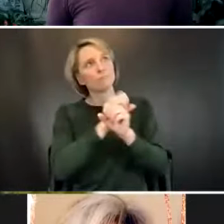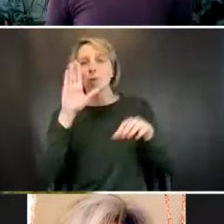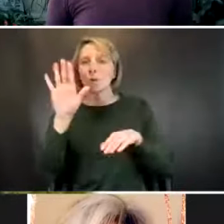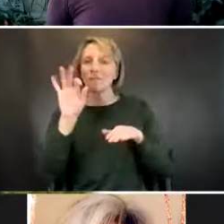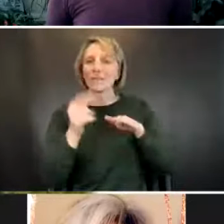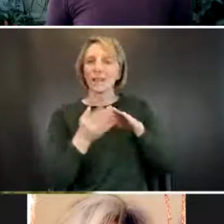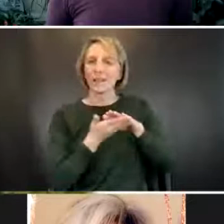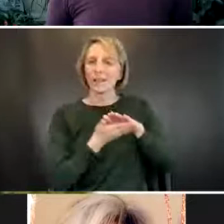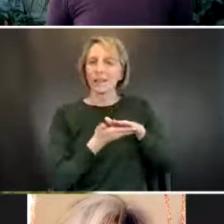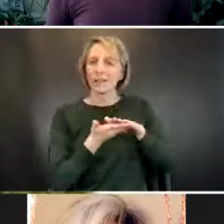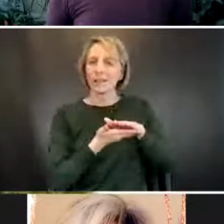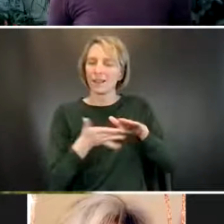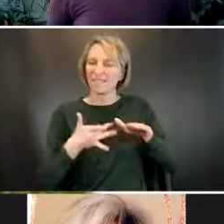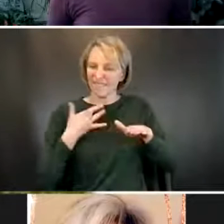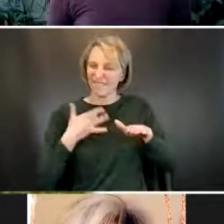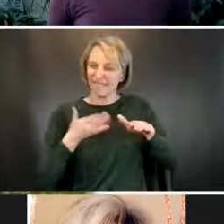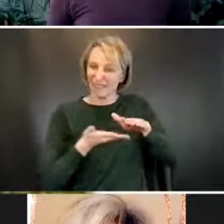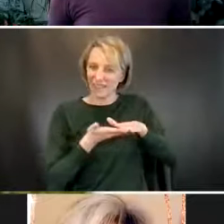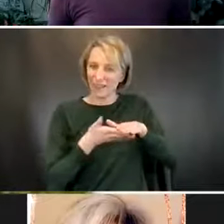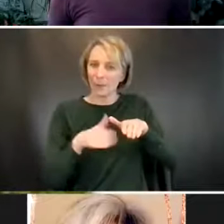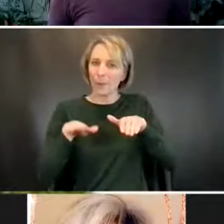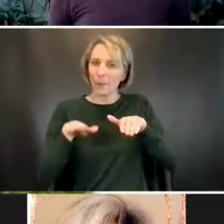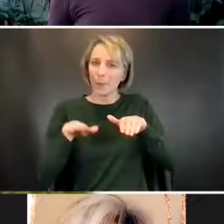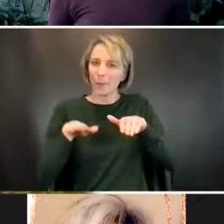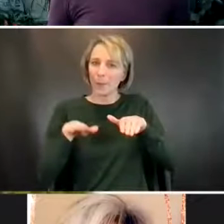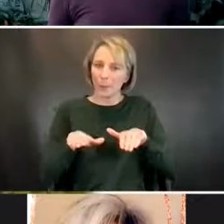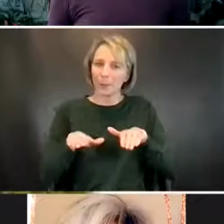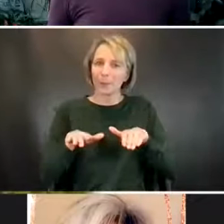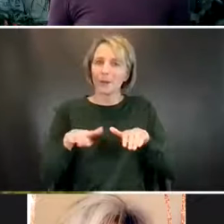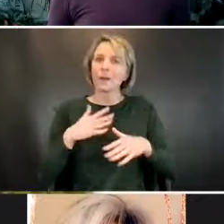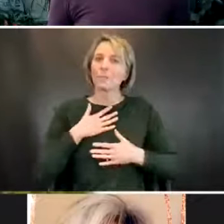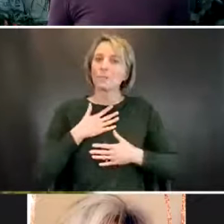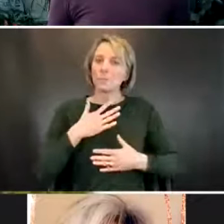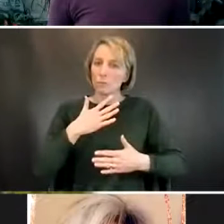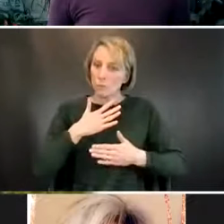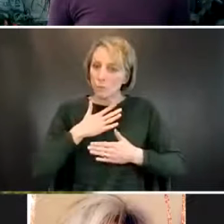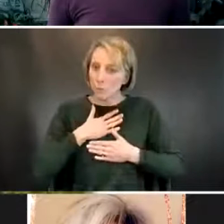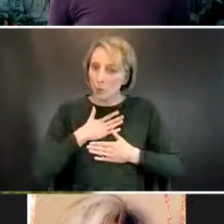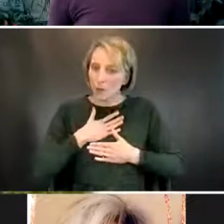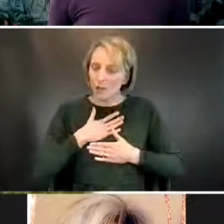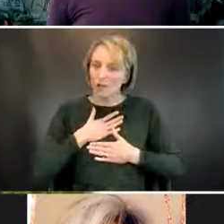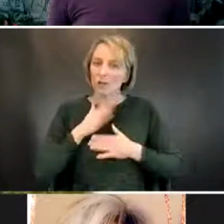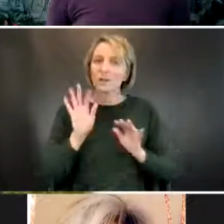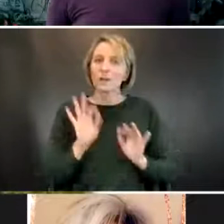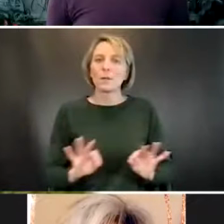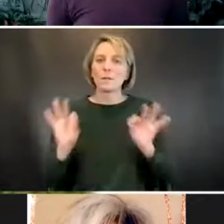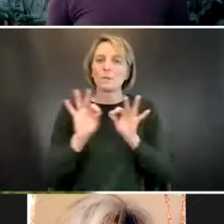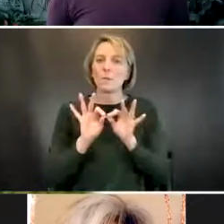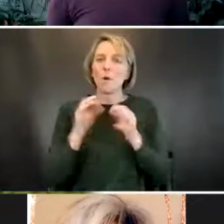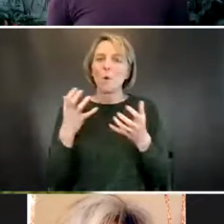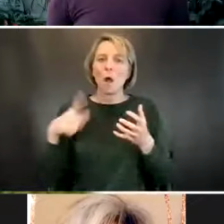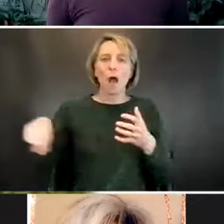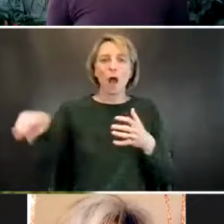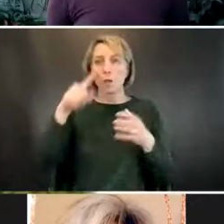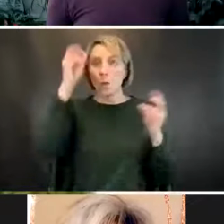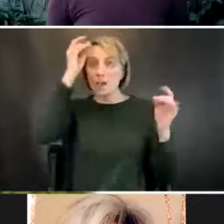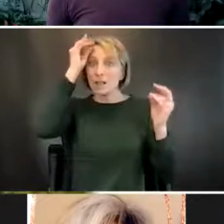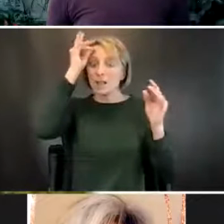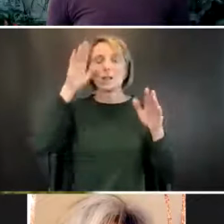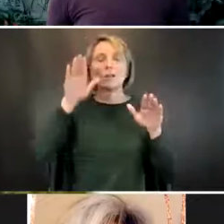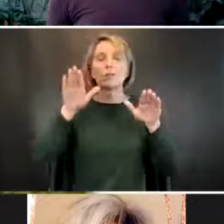Notice how you're becoming mindful of the pressure of the floor or